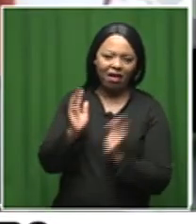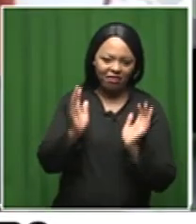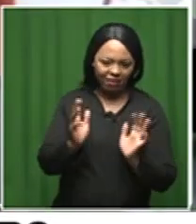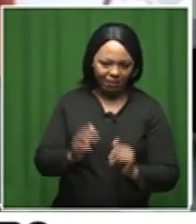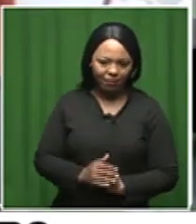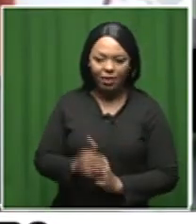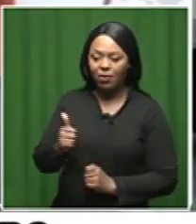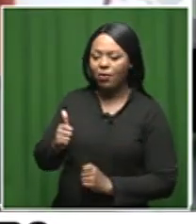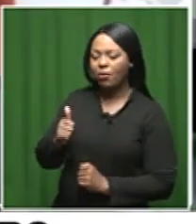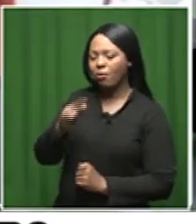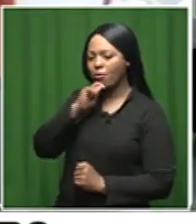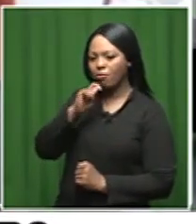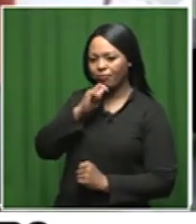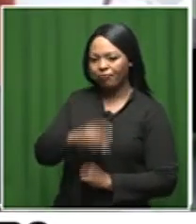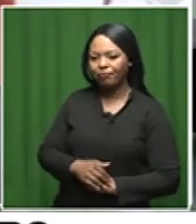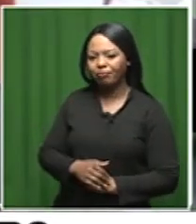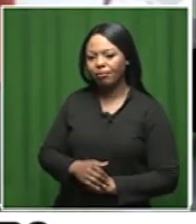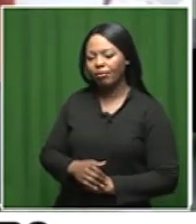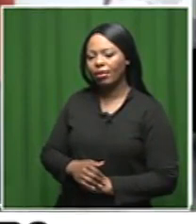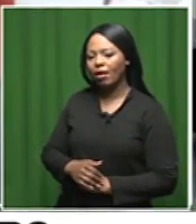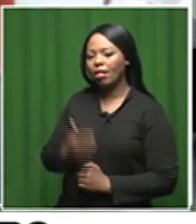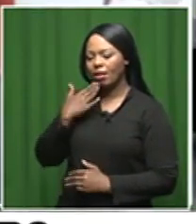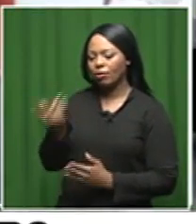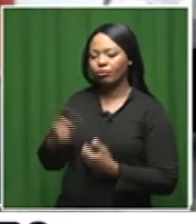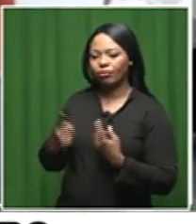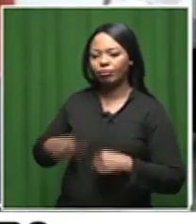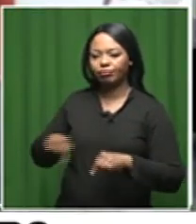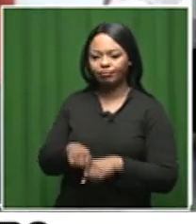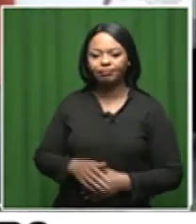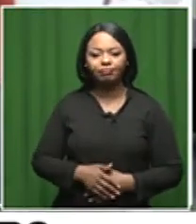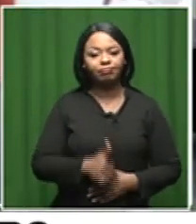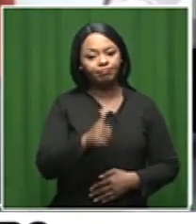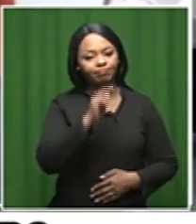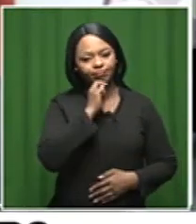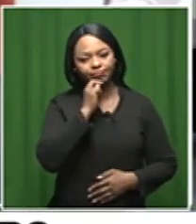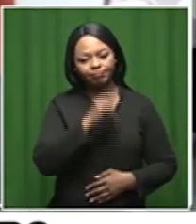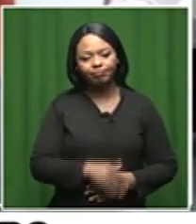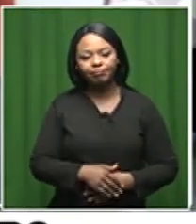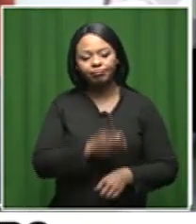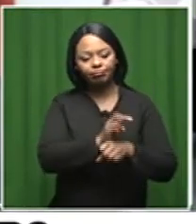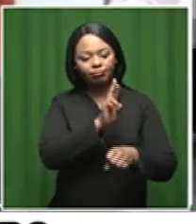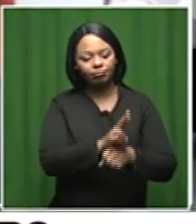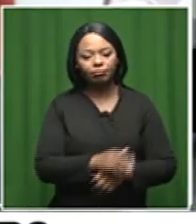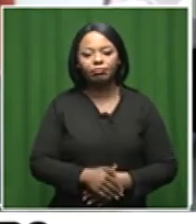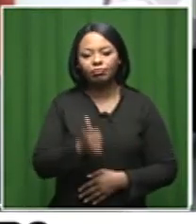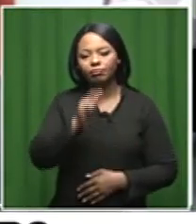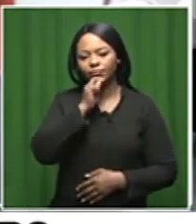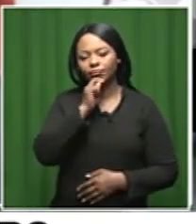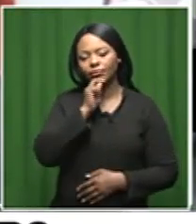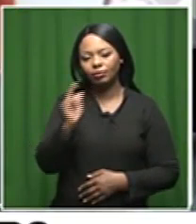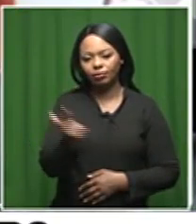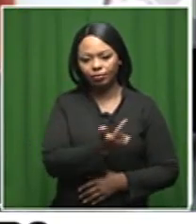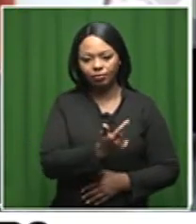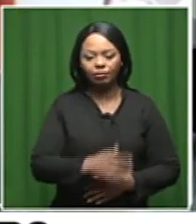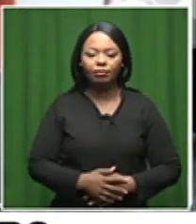joining us. Good day, Doc, and good day to your audience. Lovely. So let's